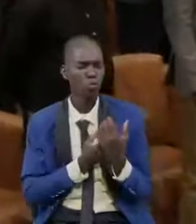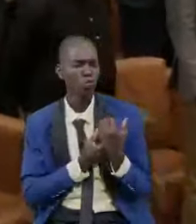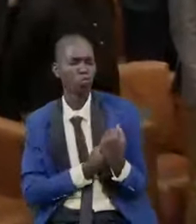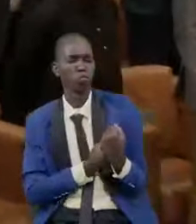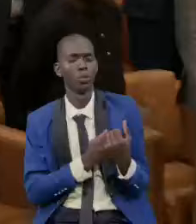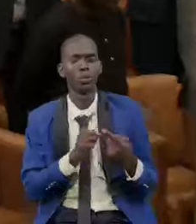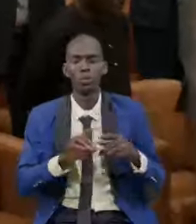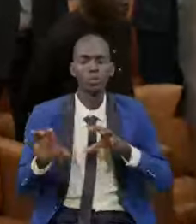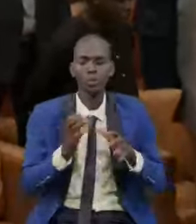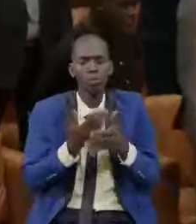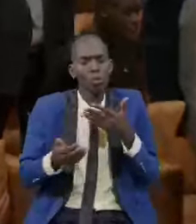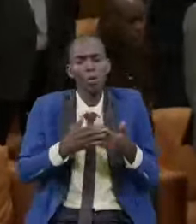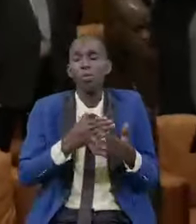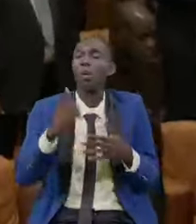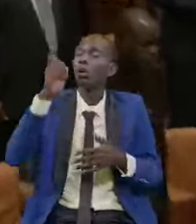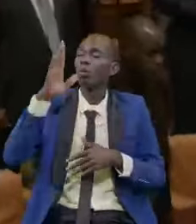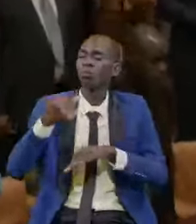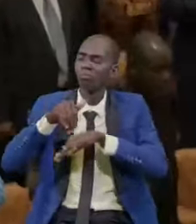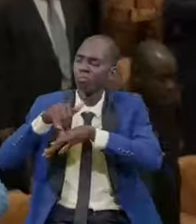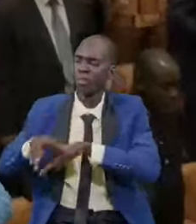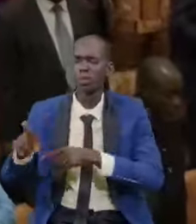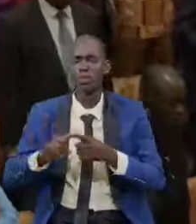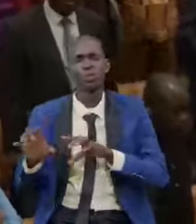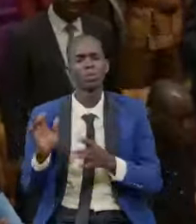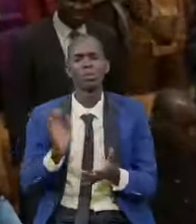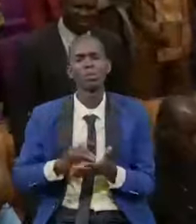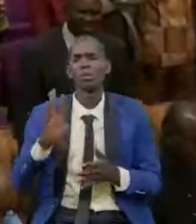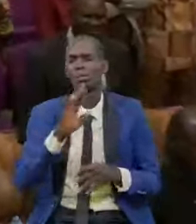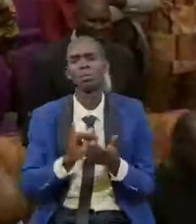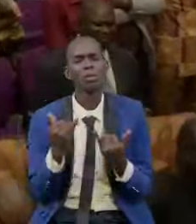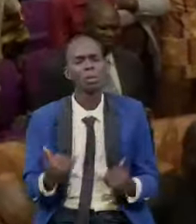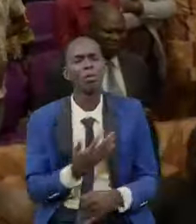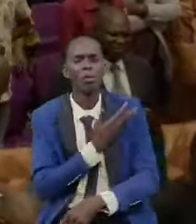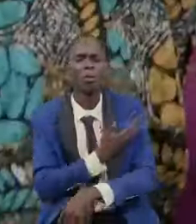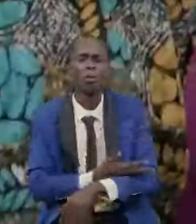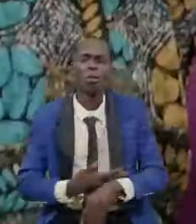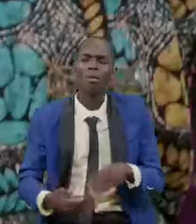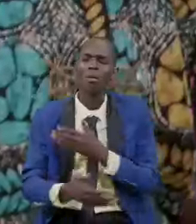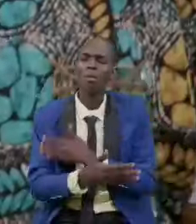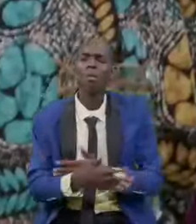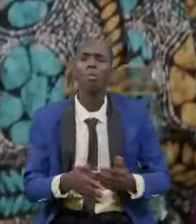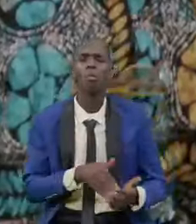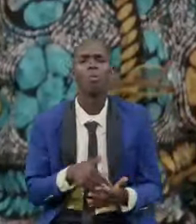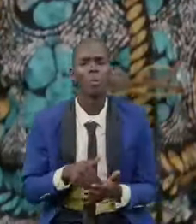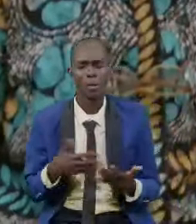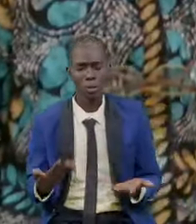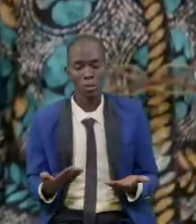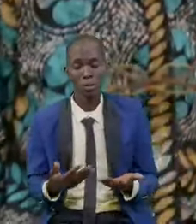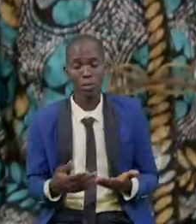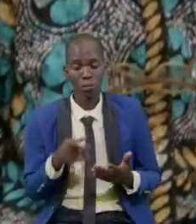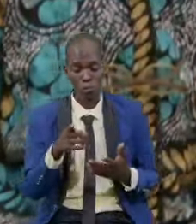them to do. Tell the Lord, When you get back